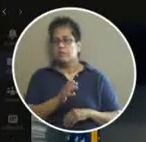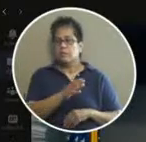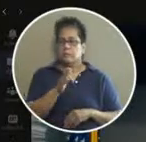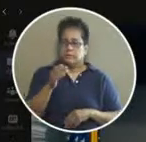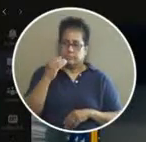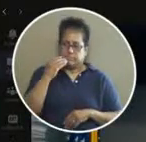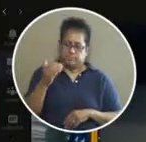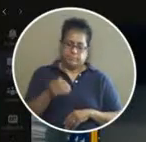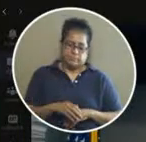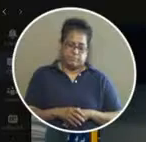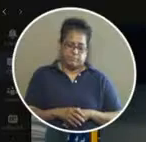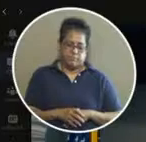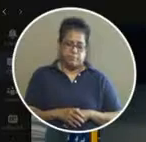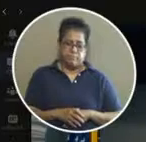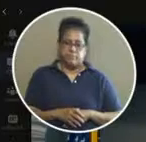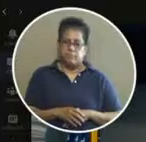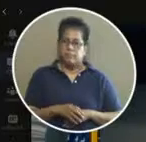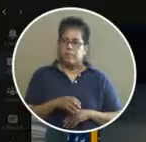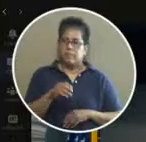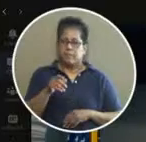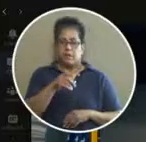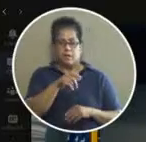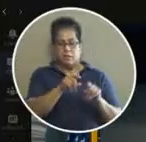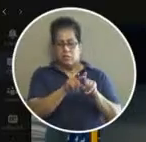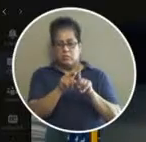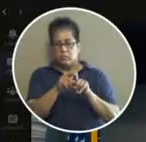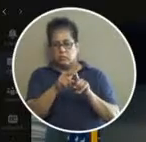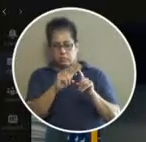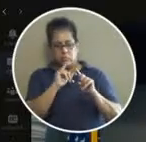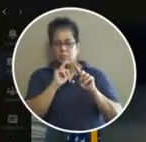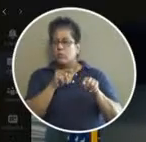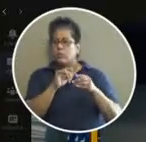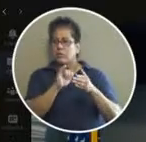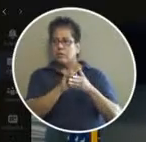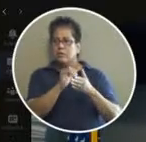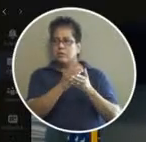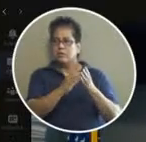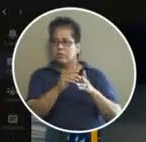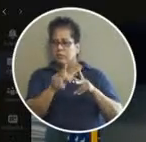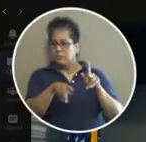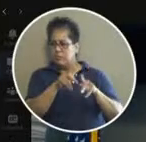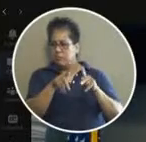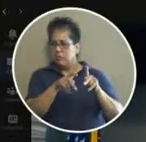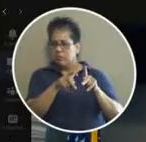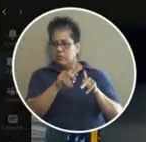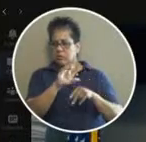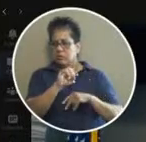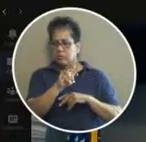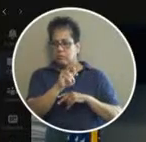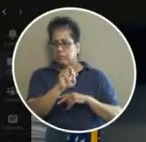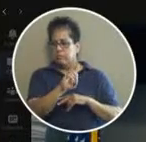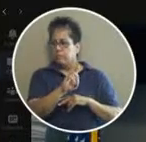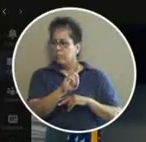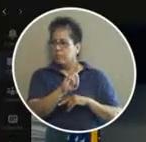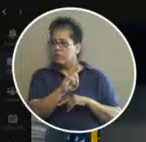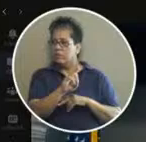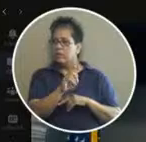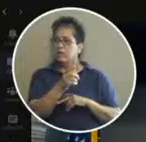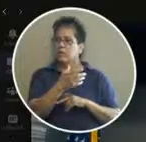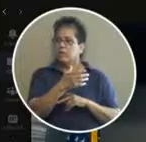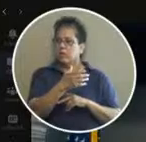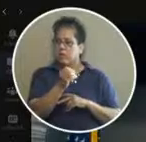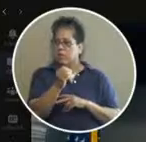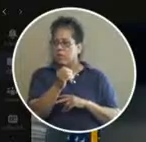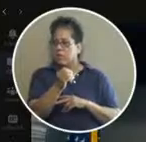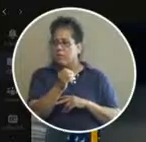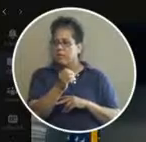Gracias, doctor. Nos reportan que hay personas que se realizaron las pruebas de COVID hace más de 10 días